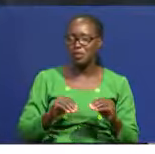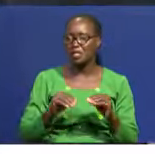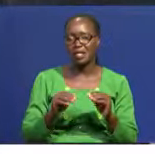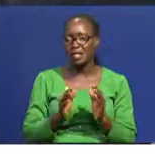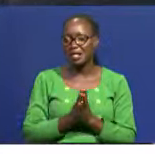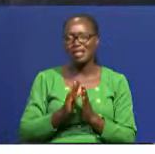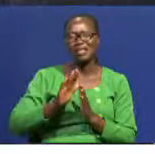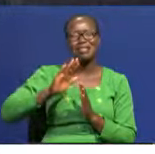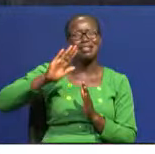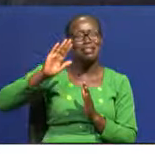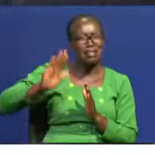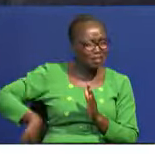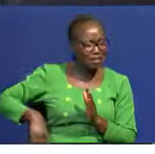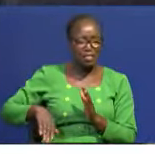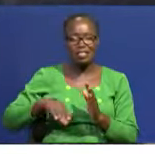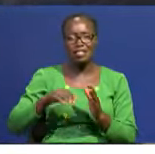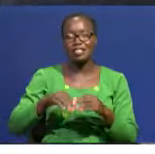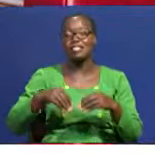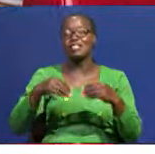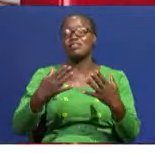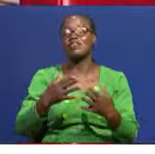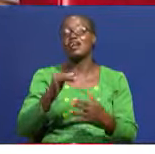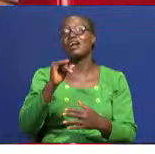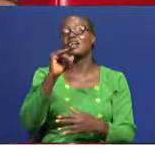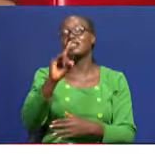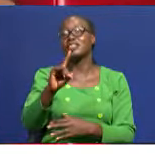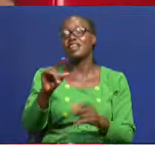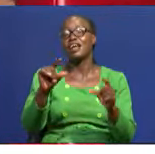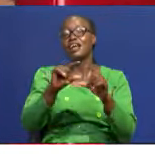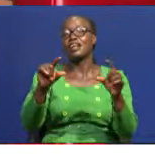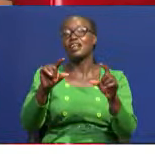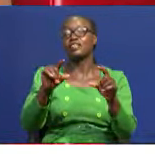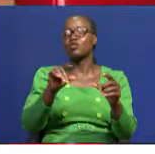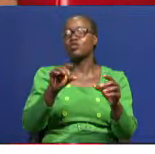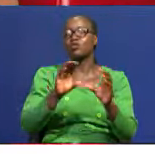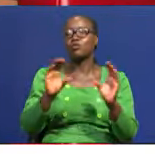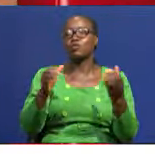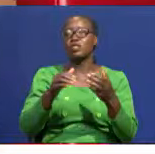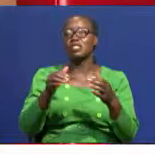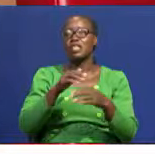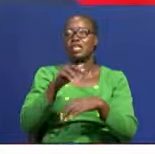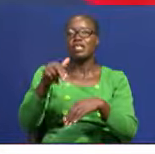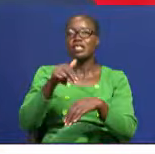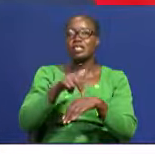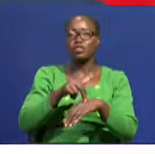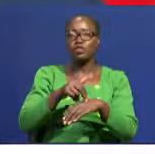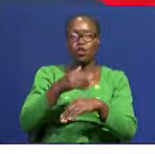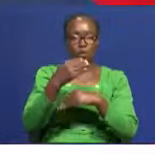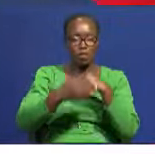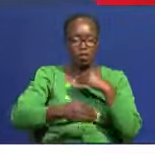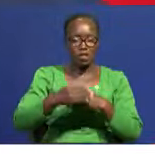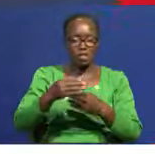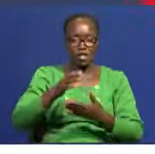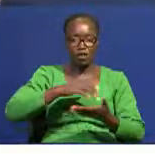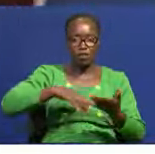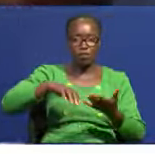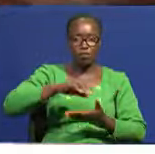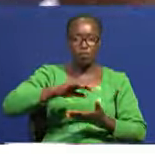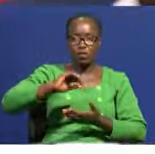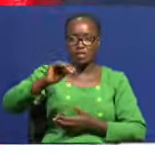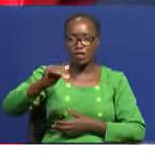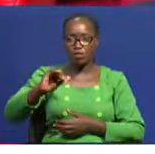inordinate delays in the issuing of ID cards to communities living along national borders and cosmopolitan areas.